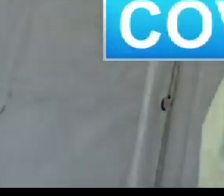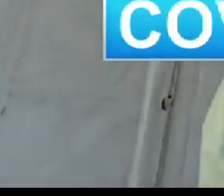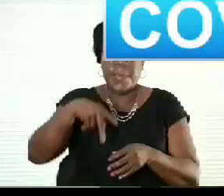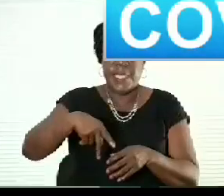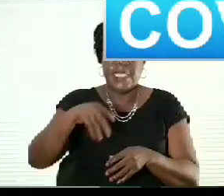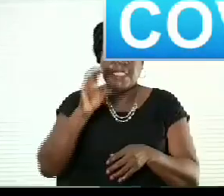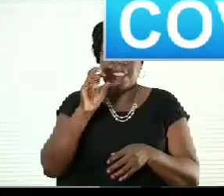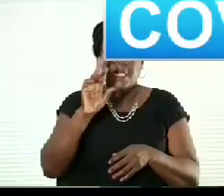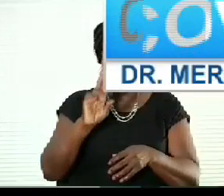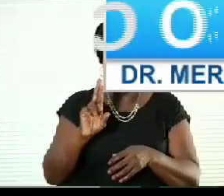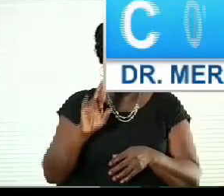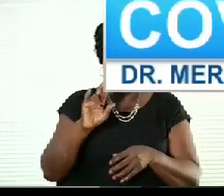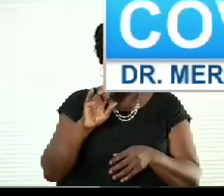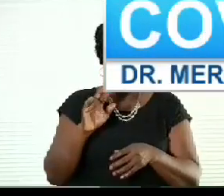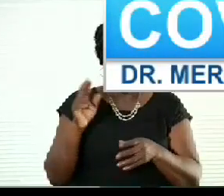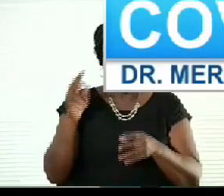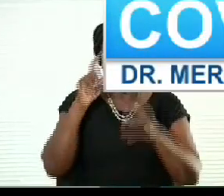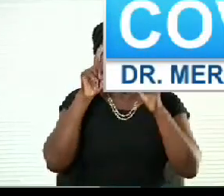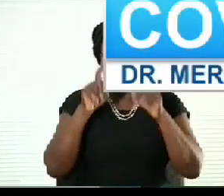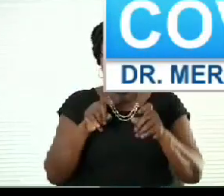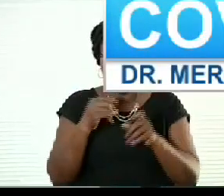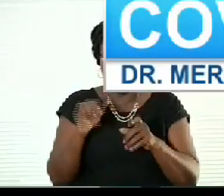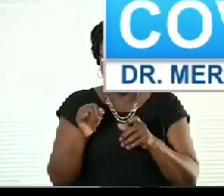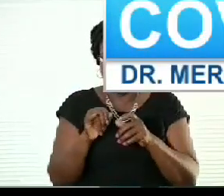We also have on hand